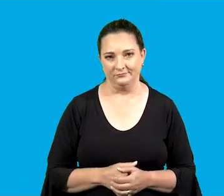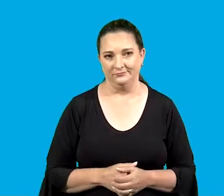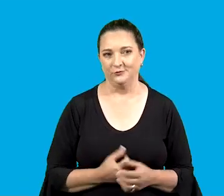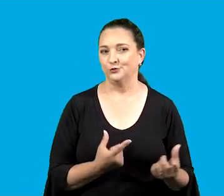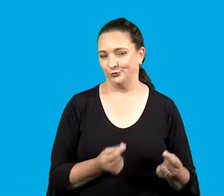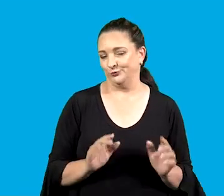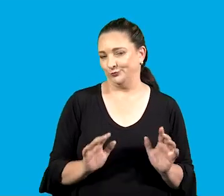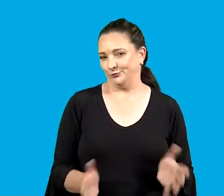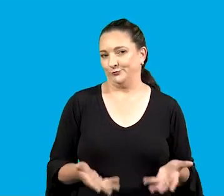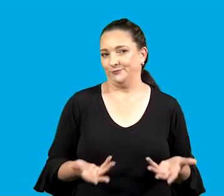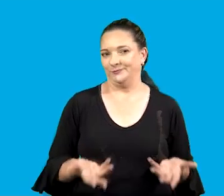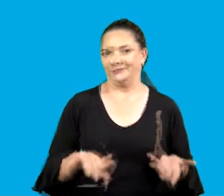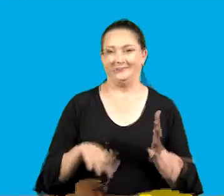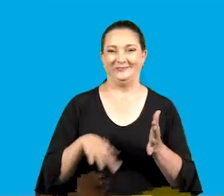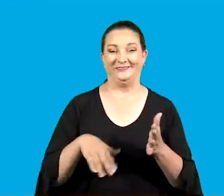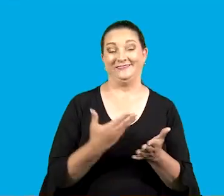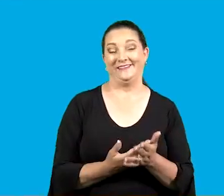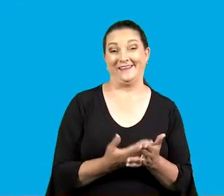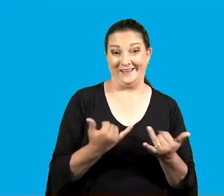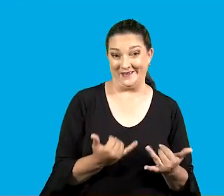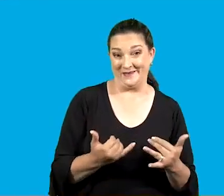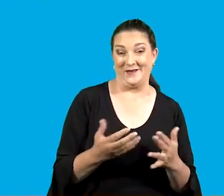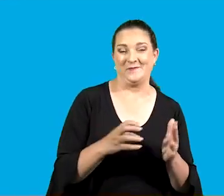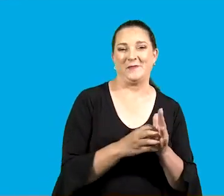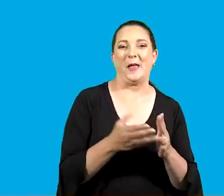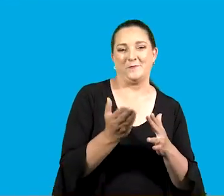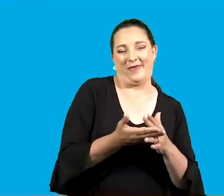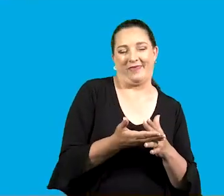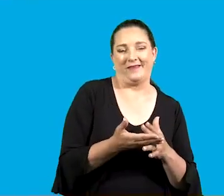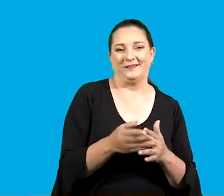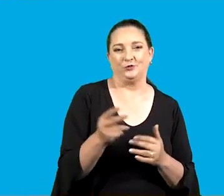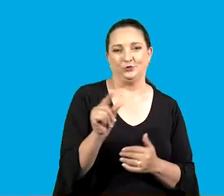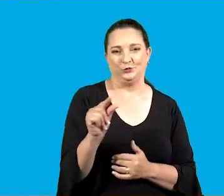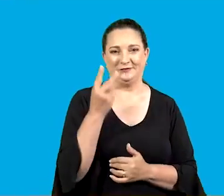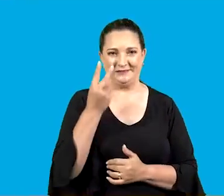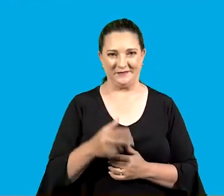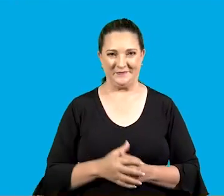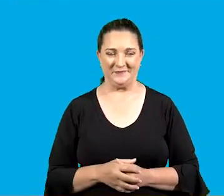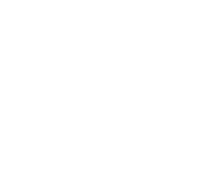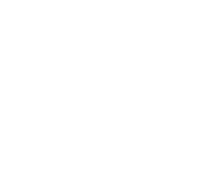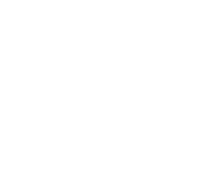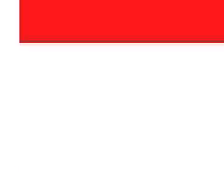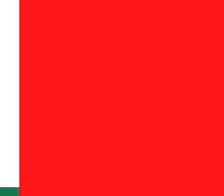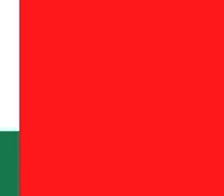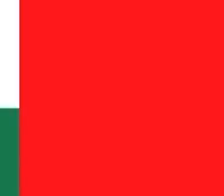That is what you simply do. Dear learners, let's go for an ad break, and I'll see you shortly.